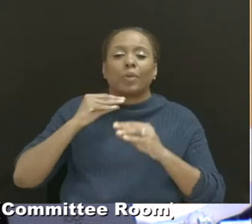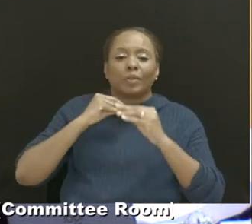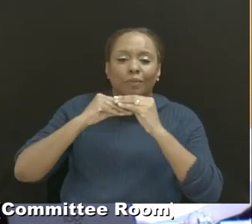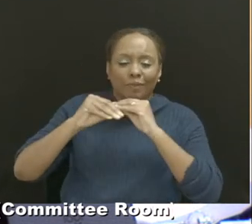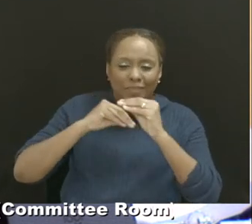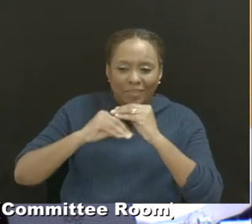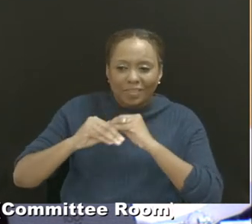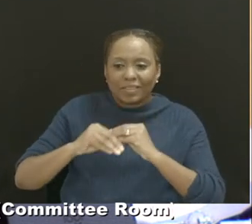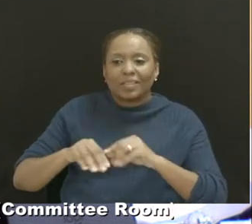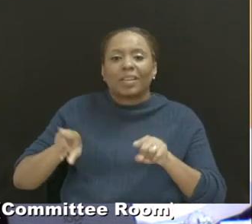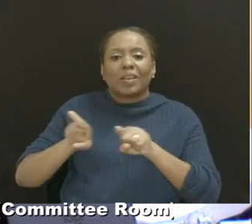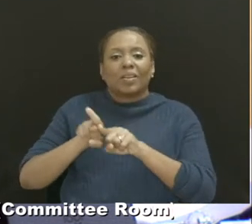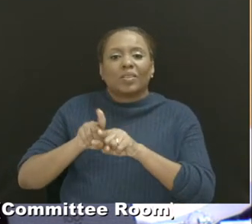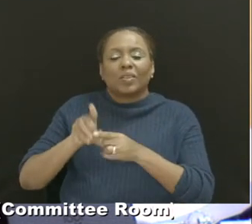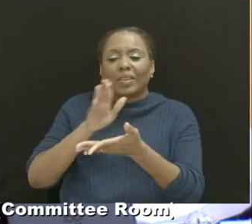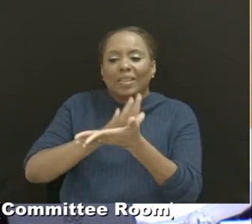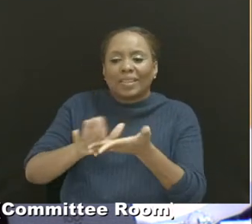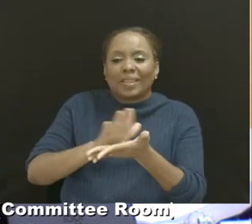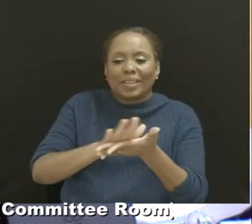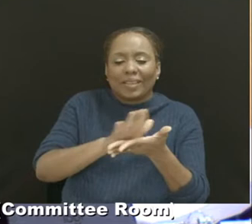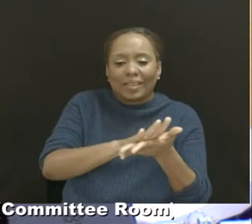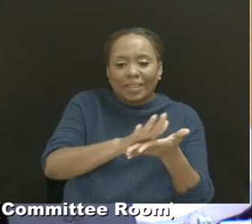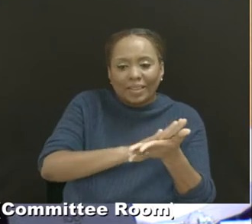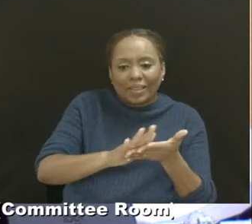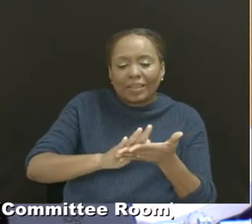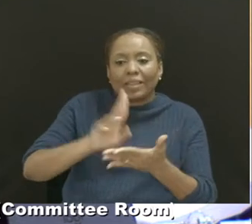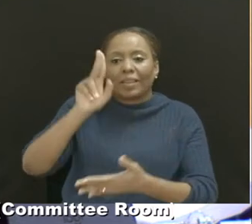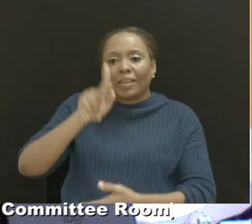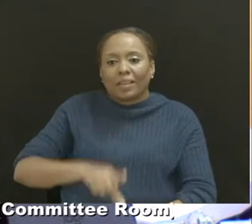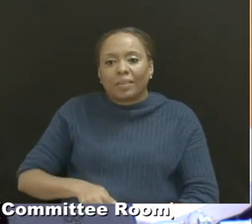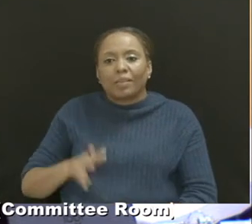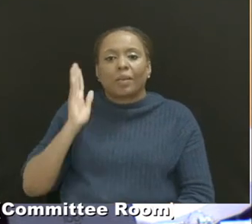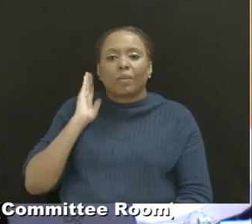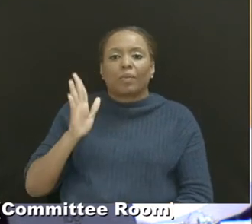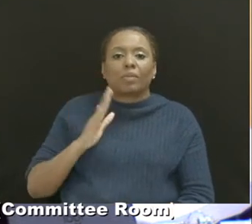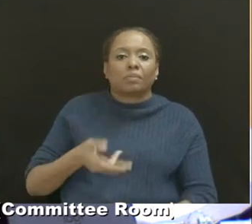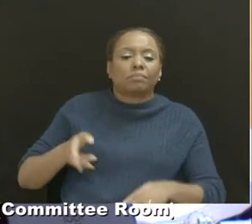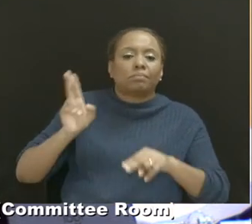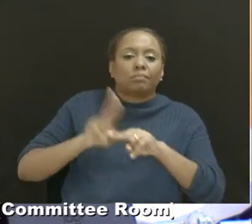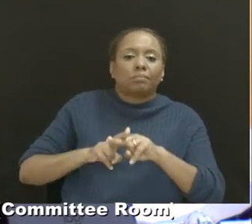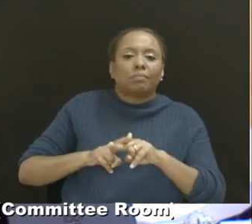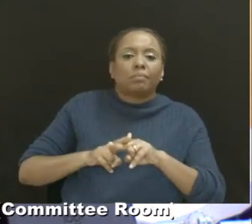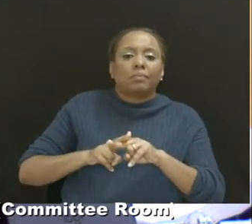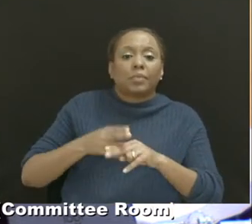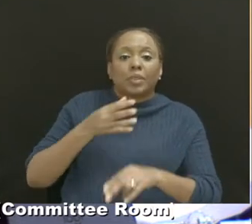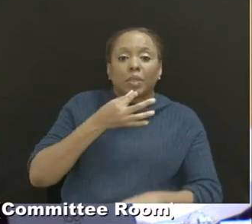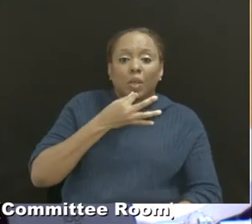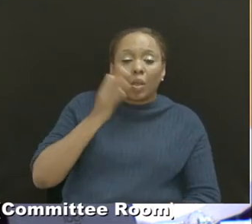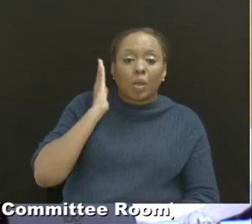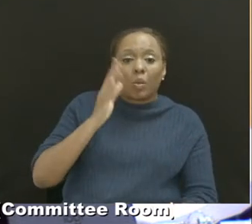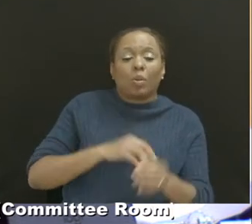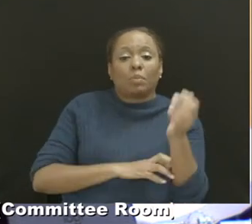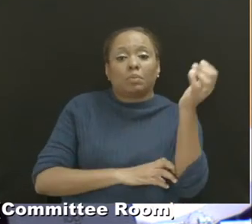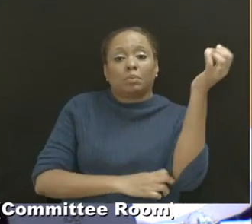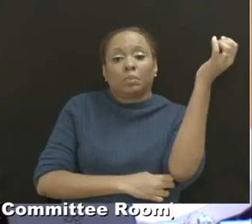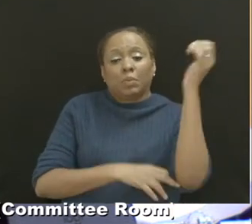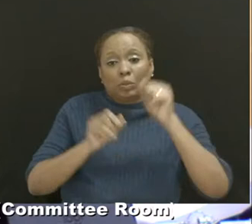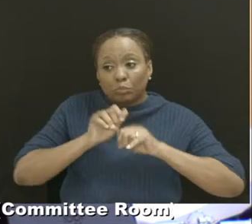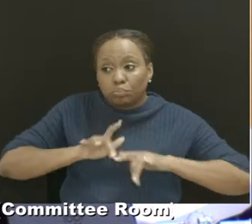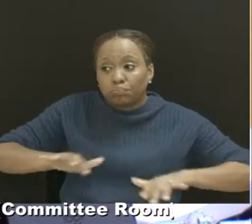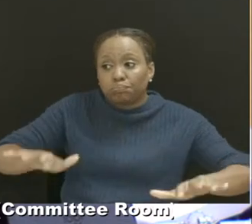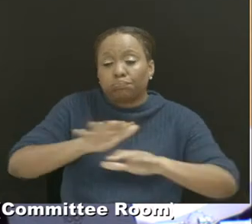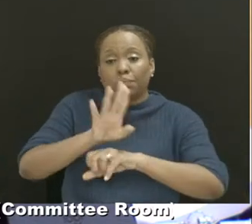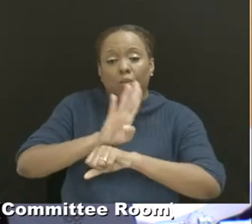Green project will go in every single constituency, every single community, and we will be rolling out across the length and breadth of